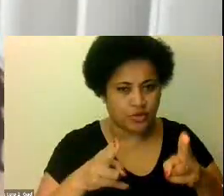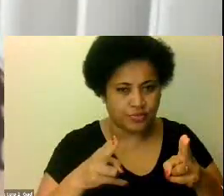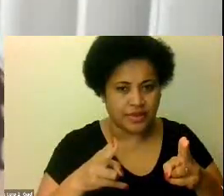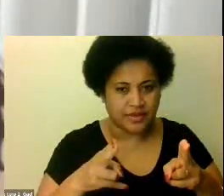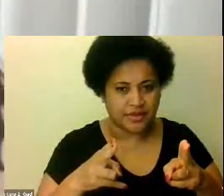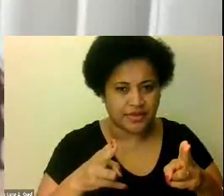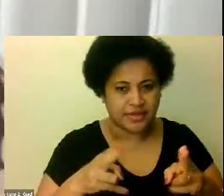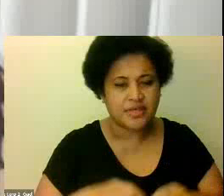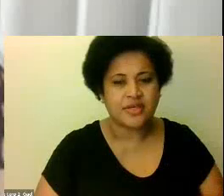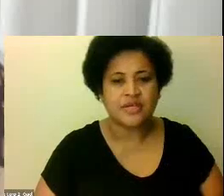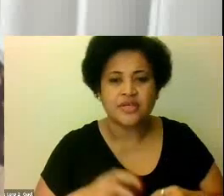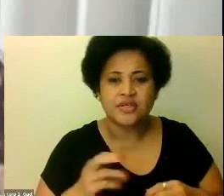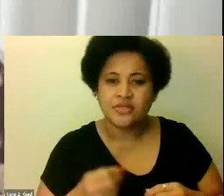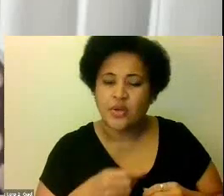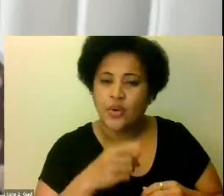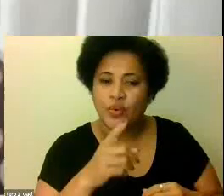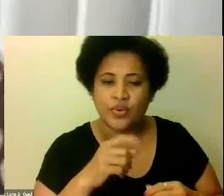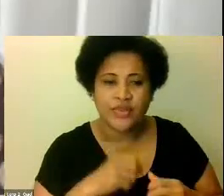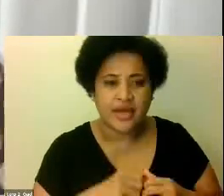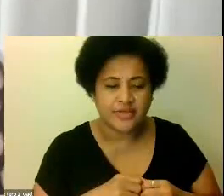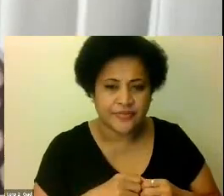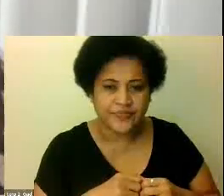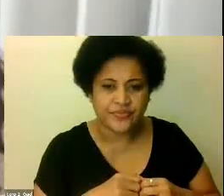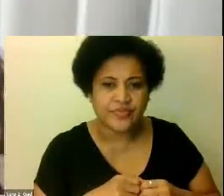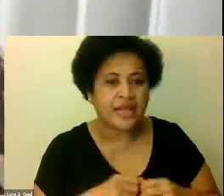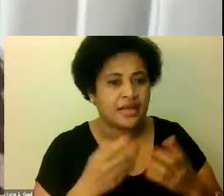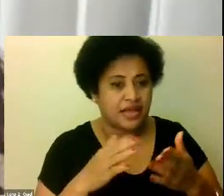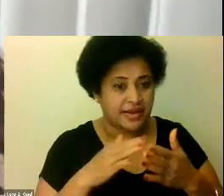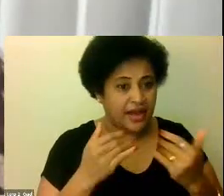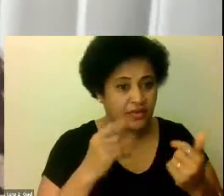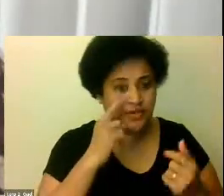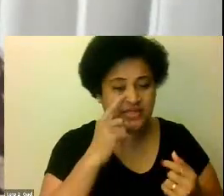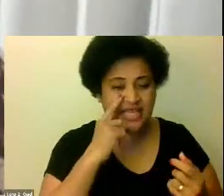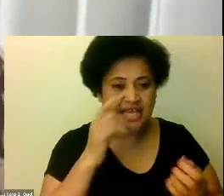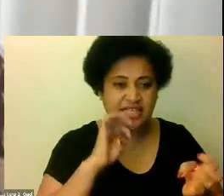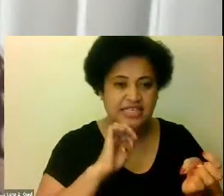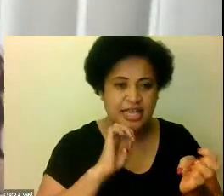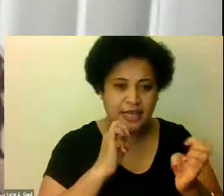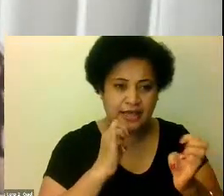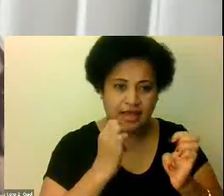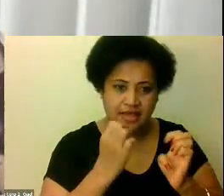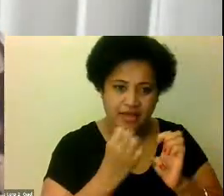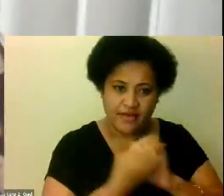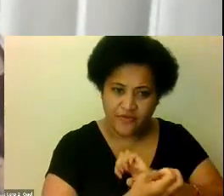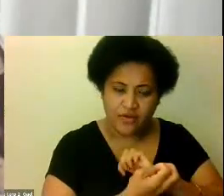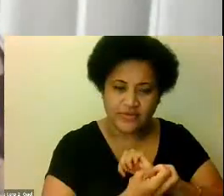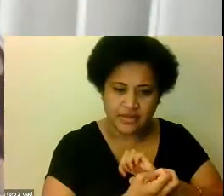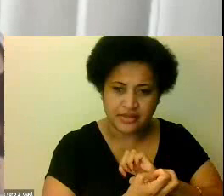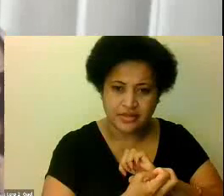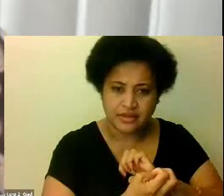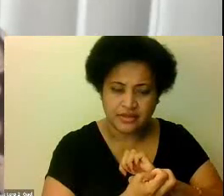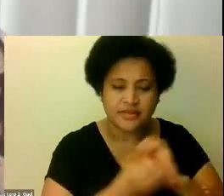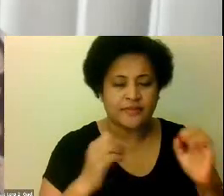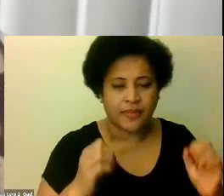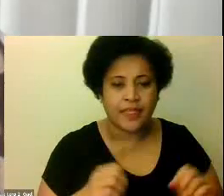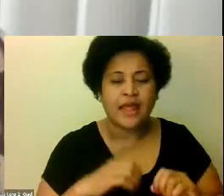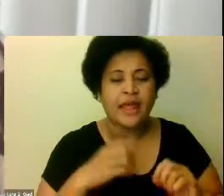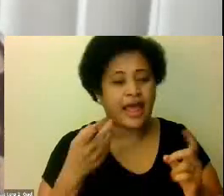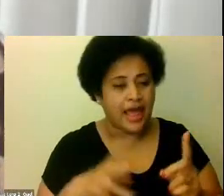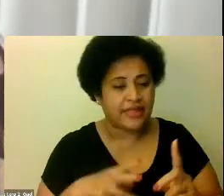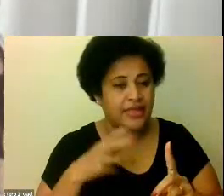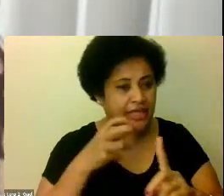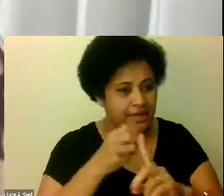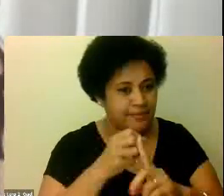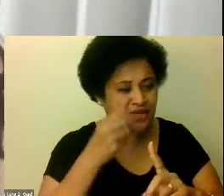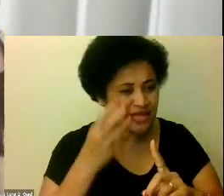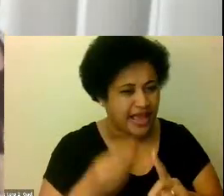the fourth industrial revolution is still sort of evolving, and I think its impacts are yet to be seen. But of course, it's